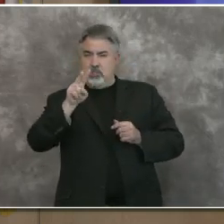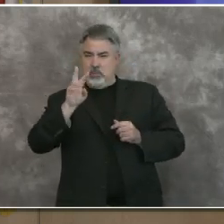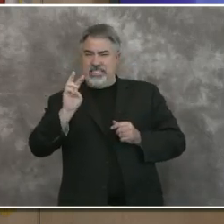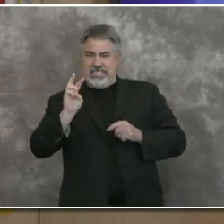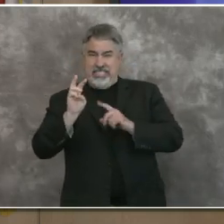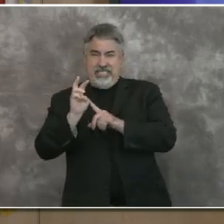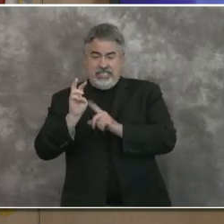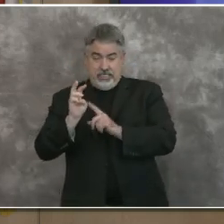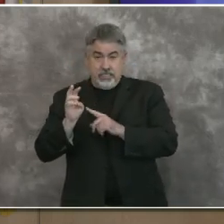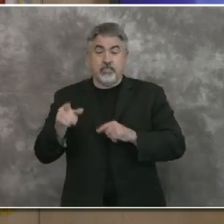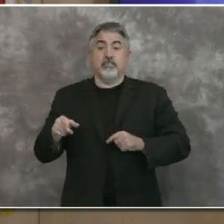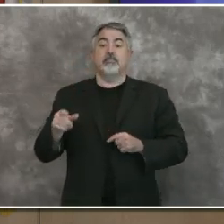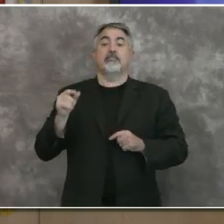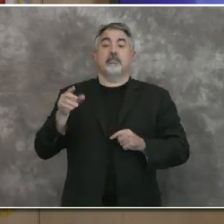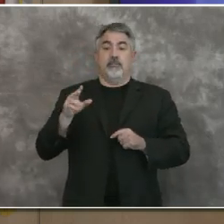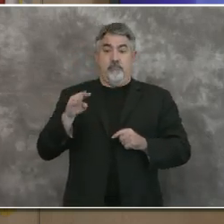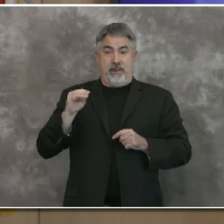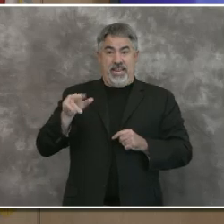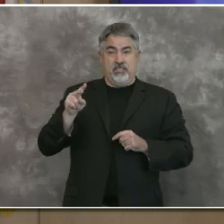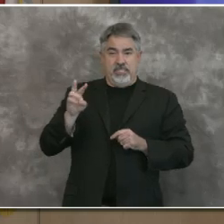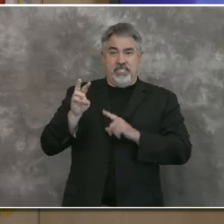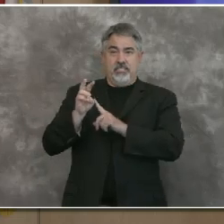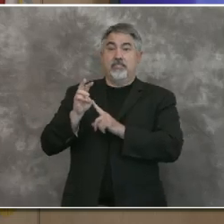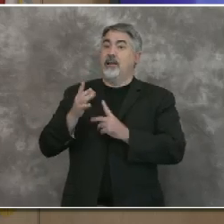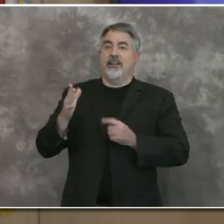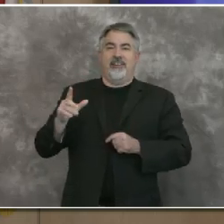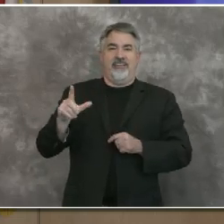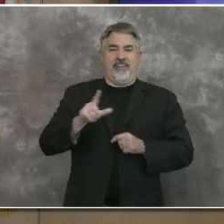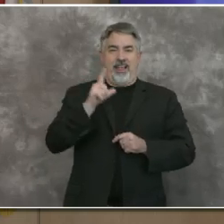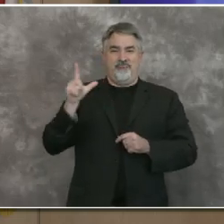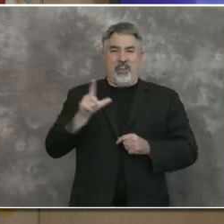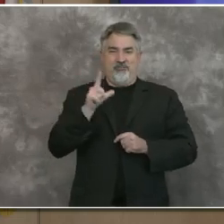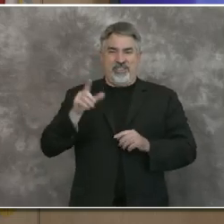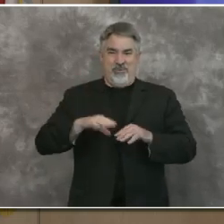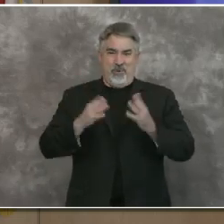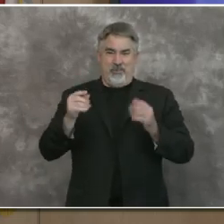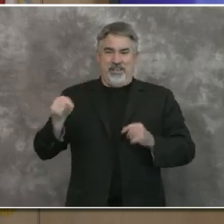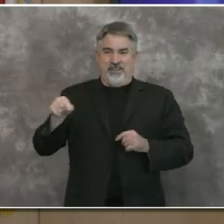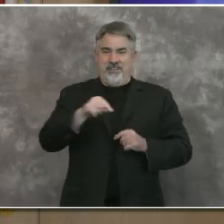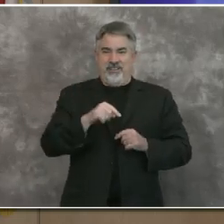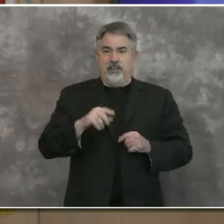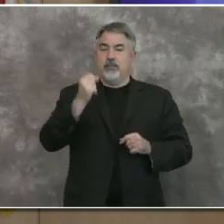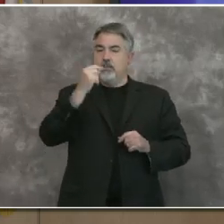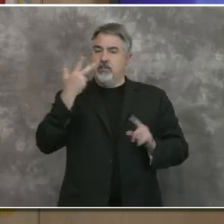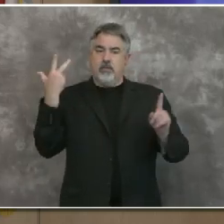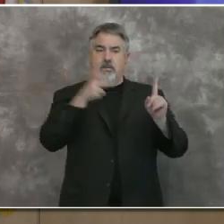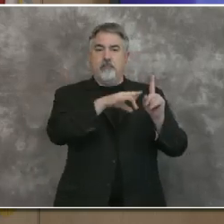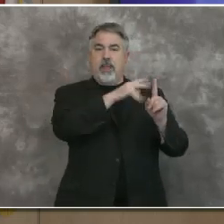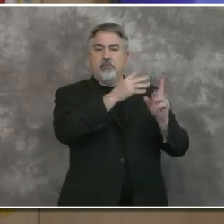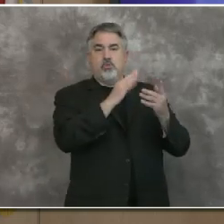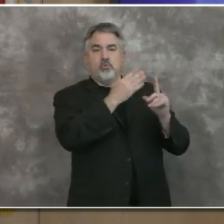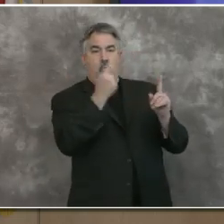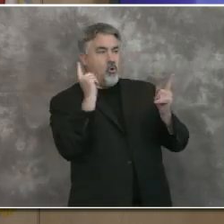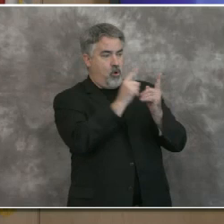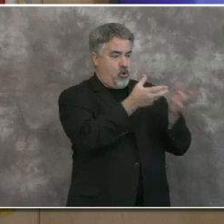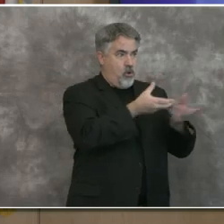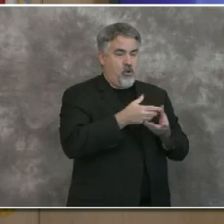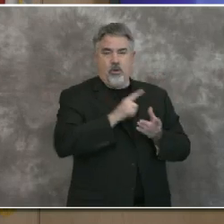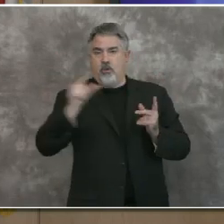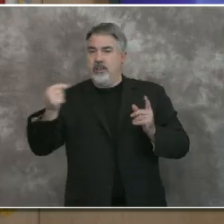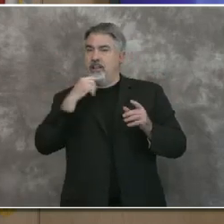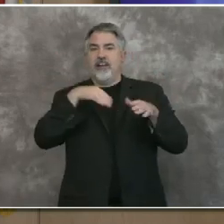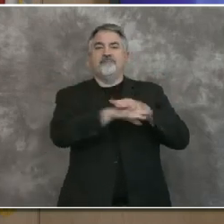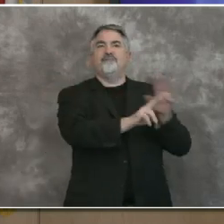6 of our county branch libraries for doorside service. Those 6 libraries to open are Imperial